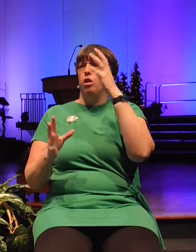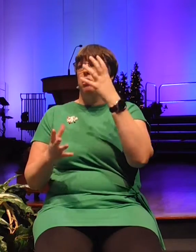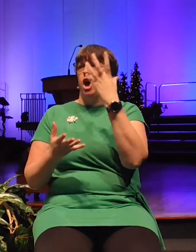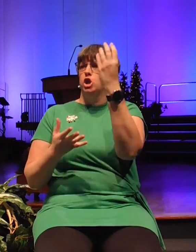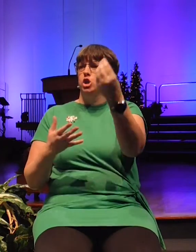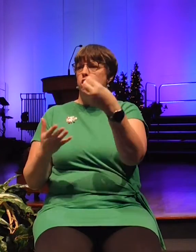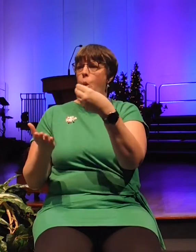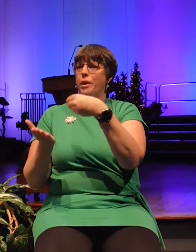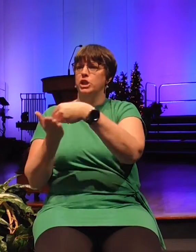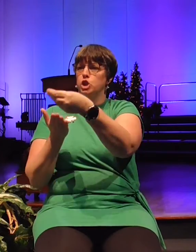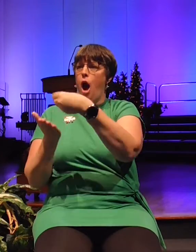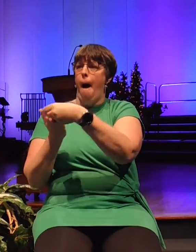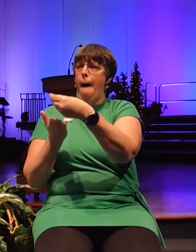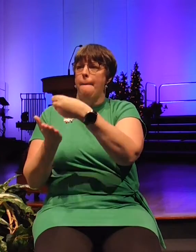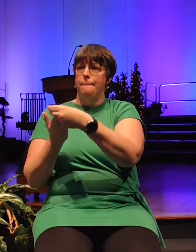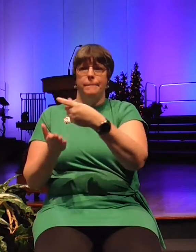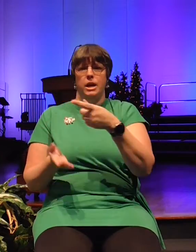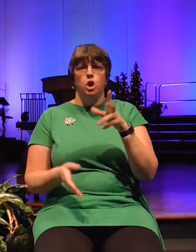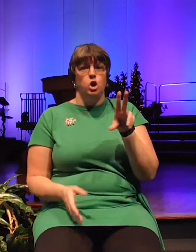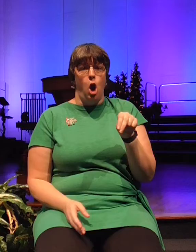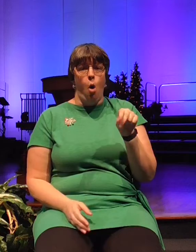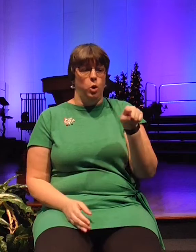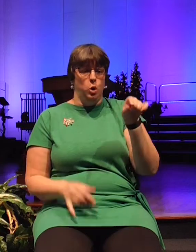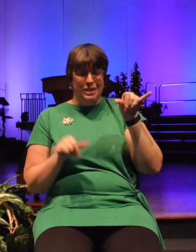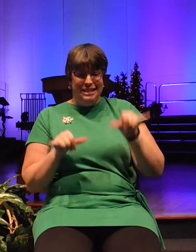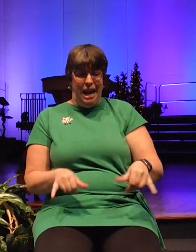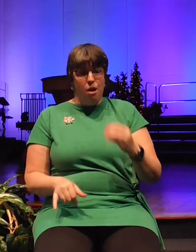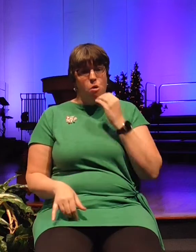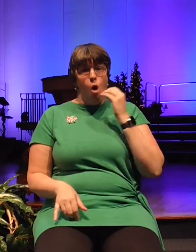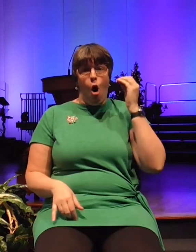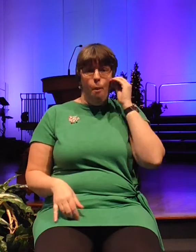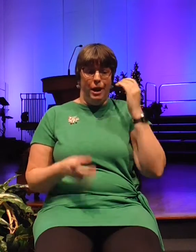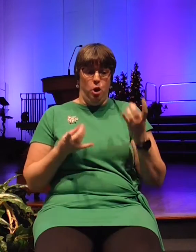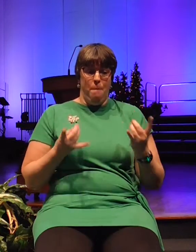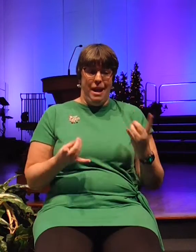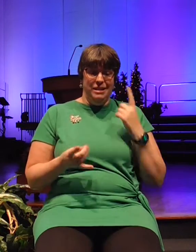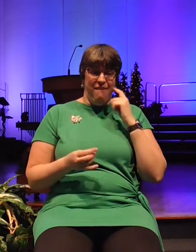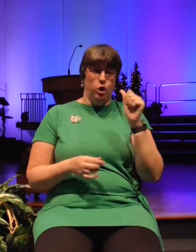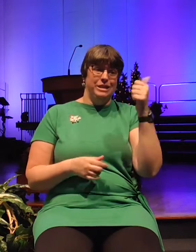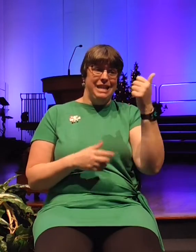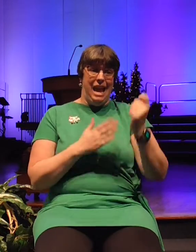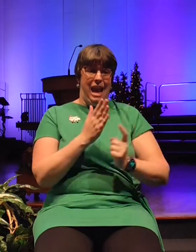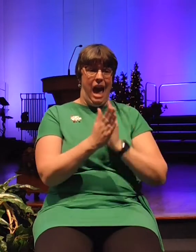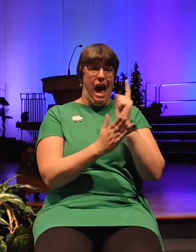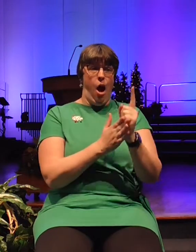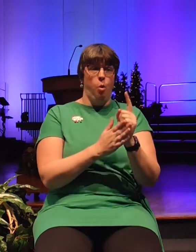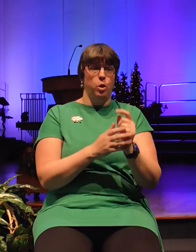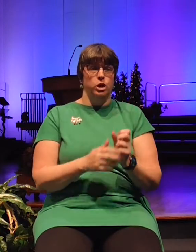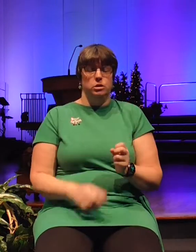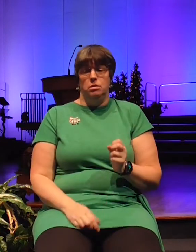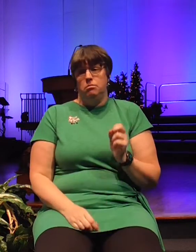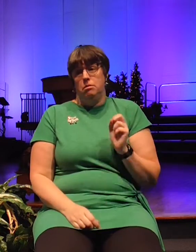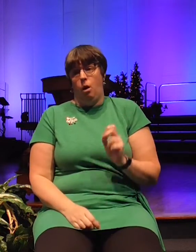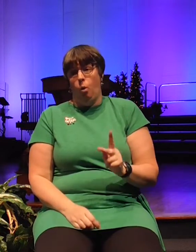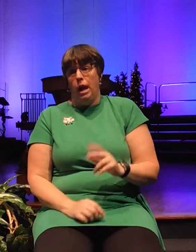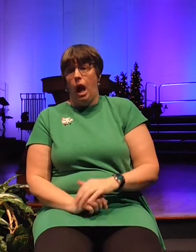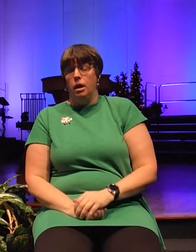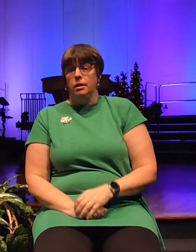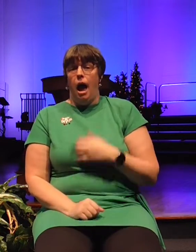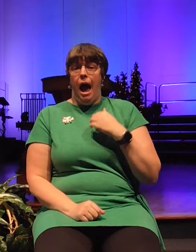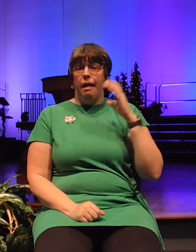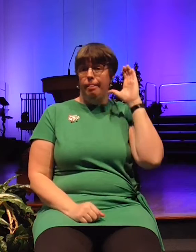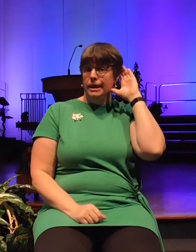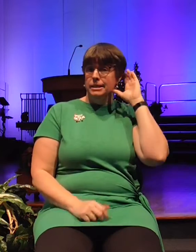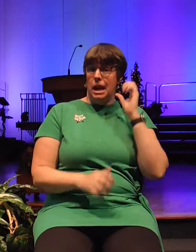my voice is saying, no, you're staying home and meditating for 10 hours. Okay. I listened,